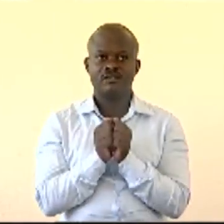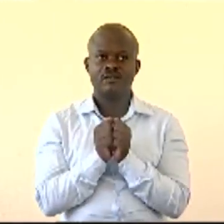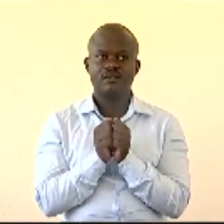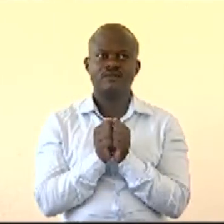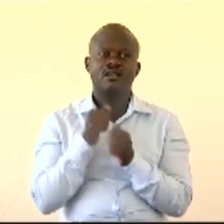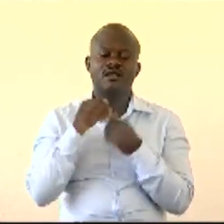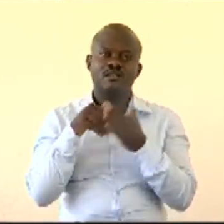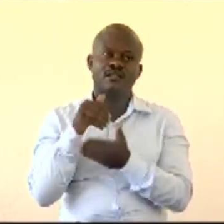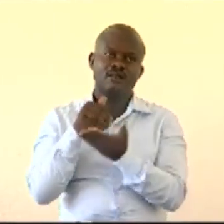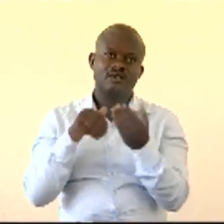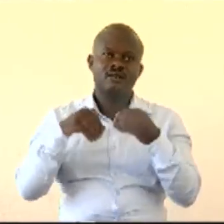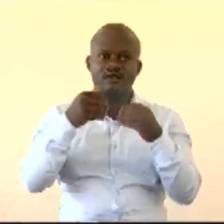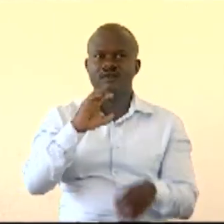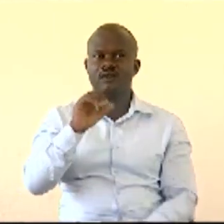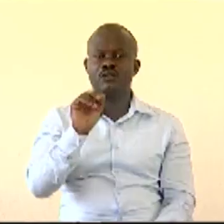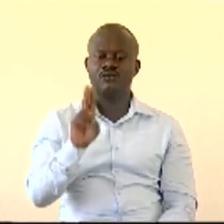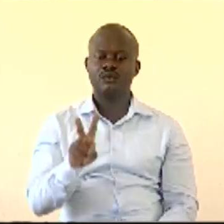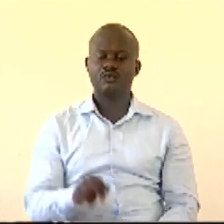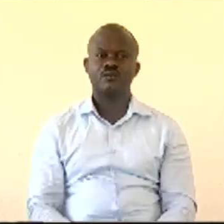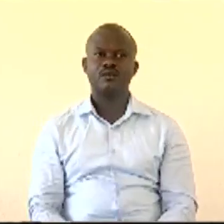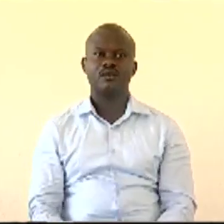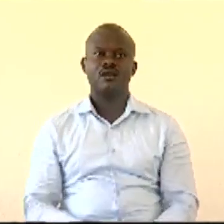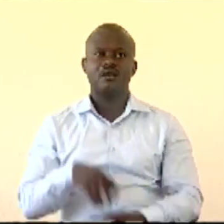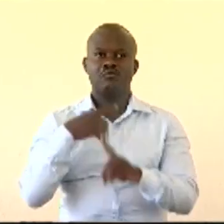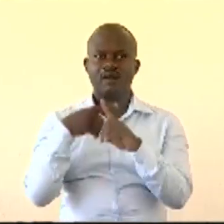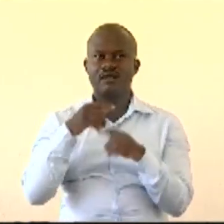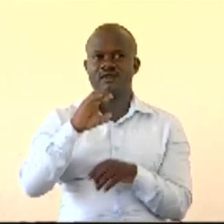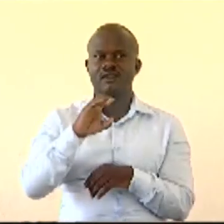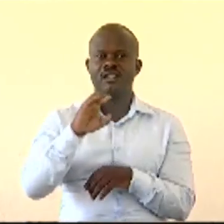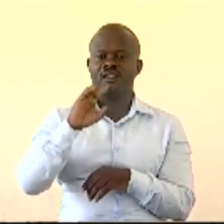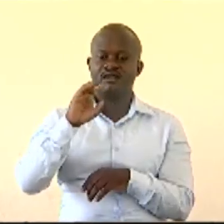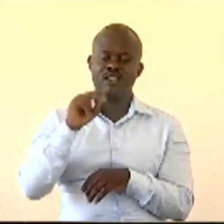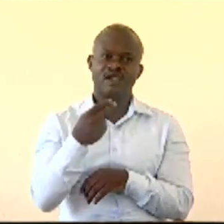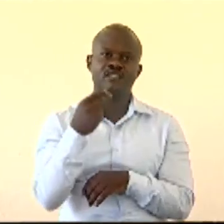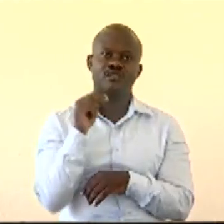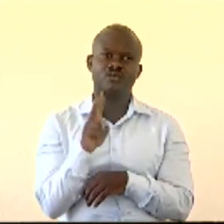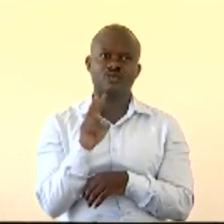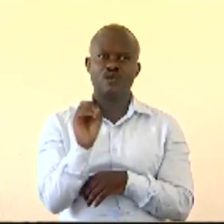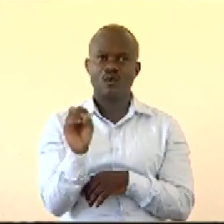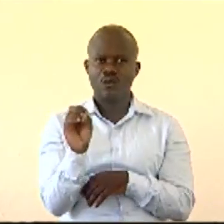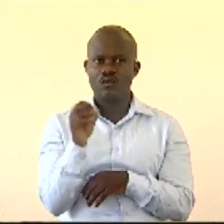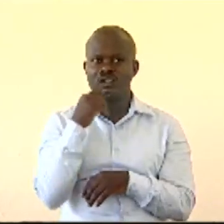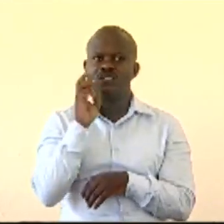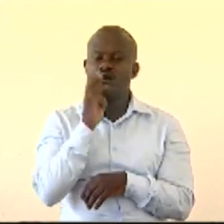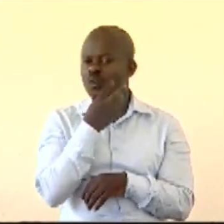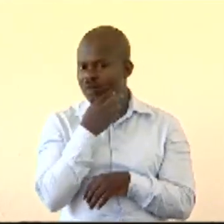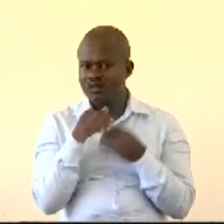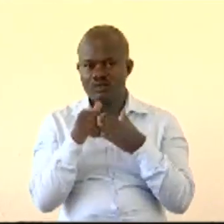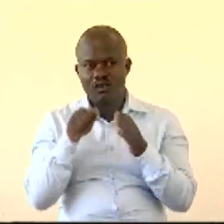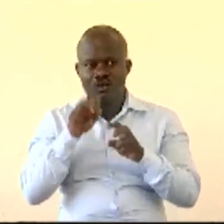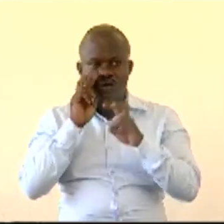We produce carbon dioxide plus H2O, which is liquid. You can